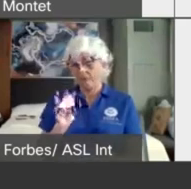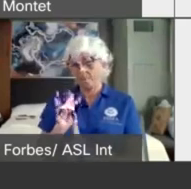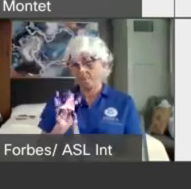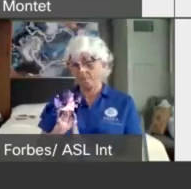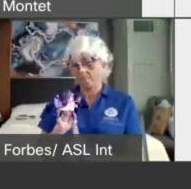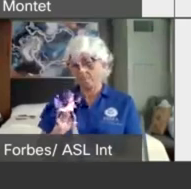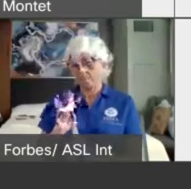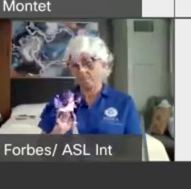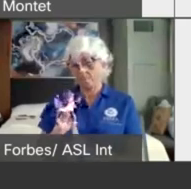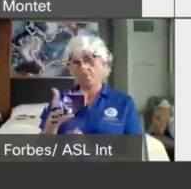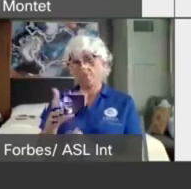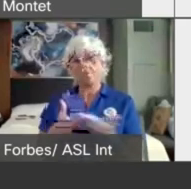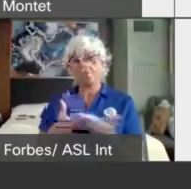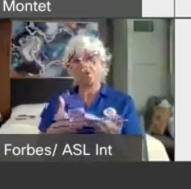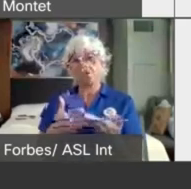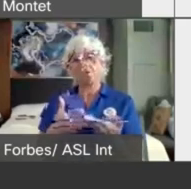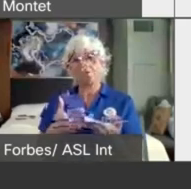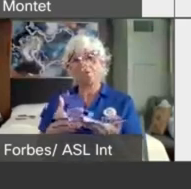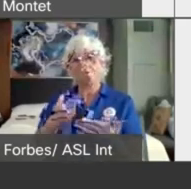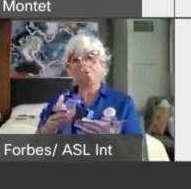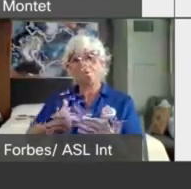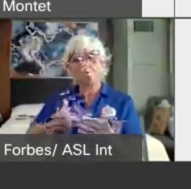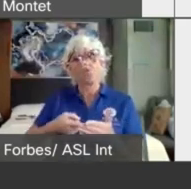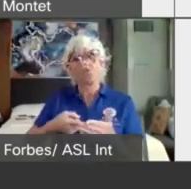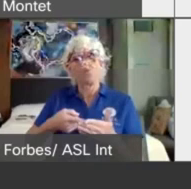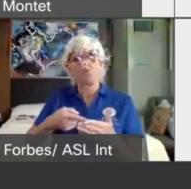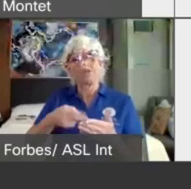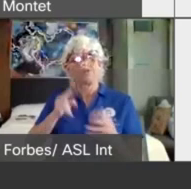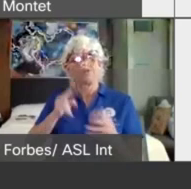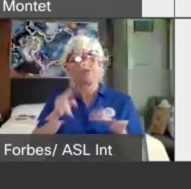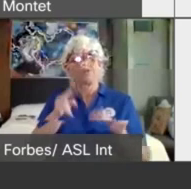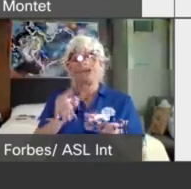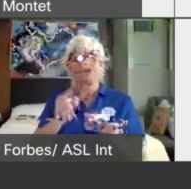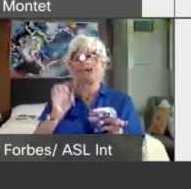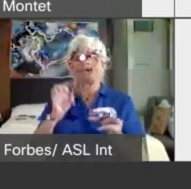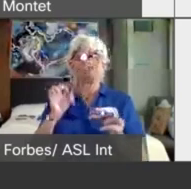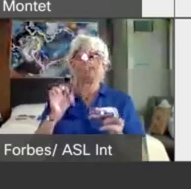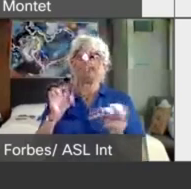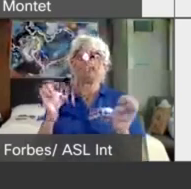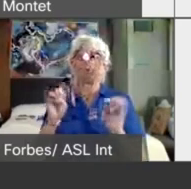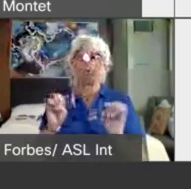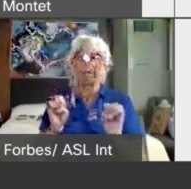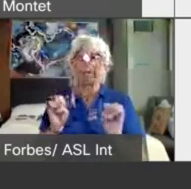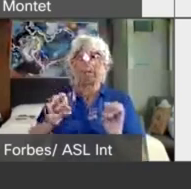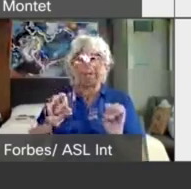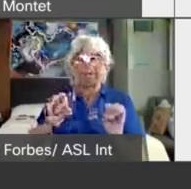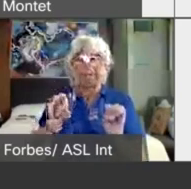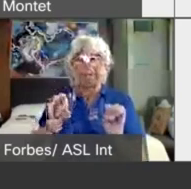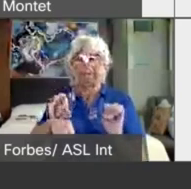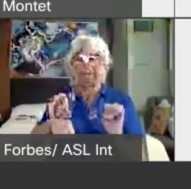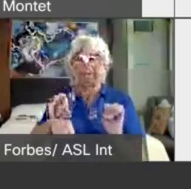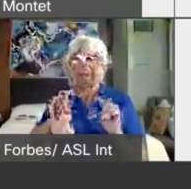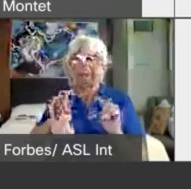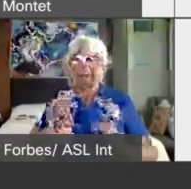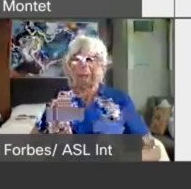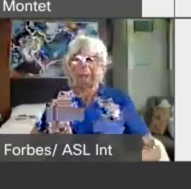intended to be addressed by the critical needs assistance. So one would have likely filled out the application, and at